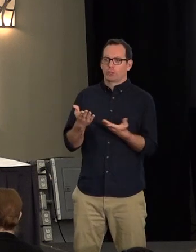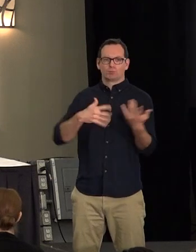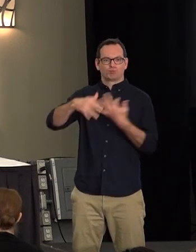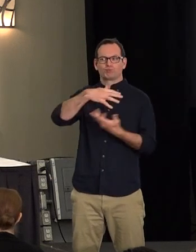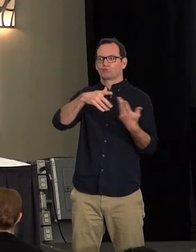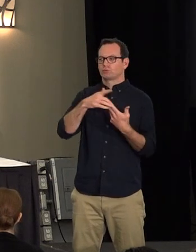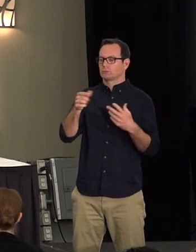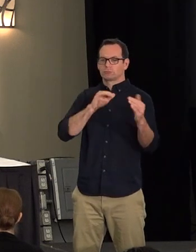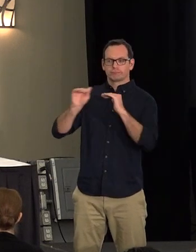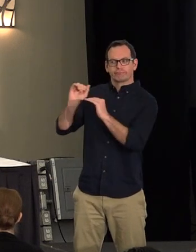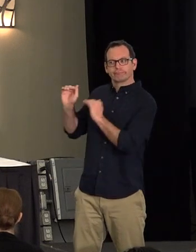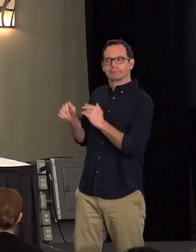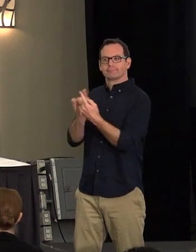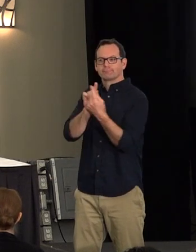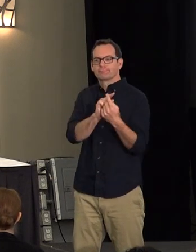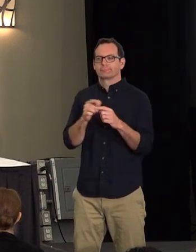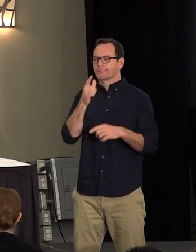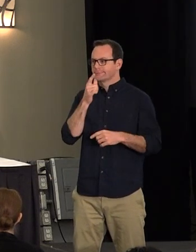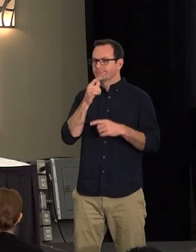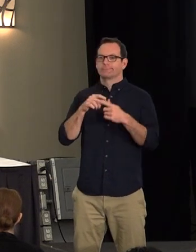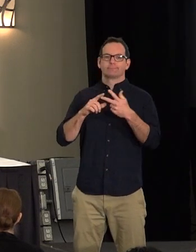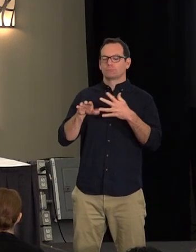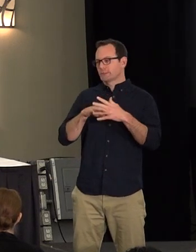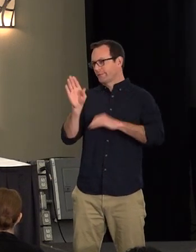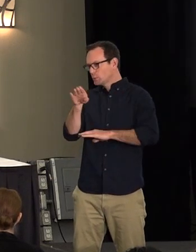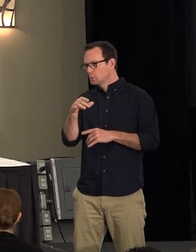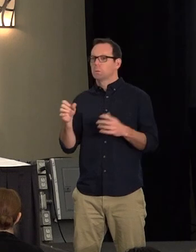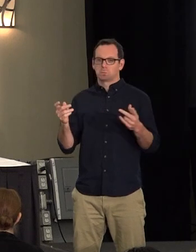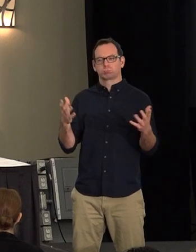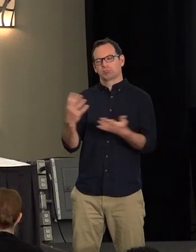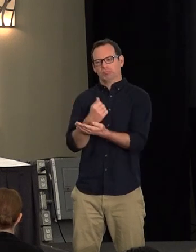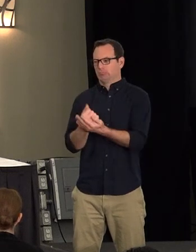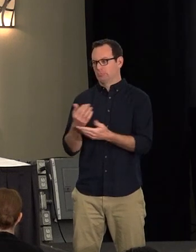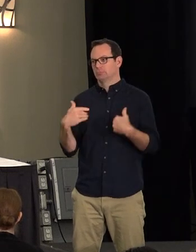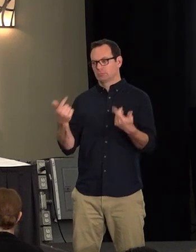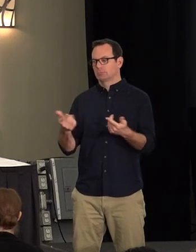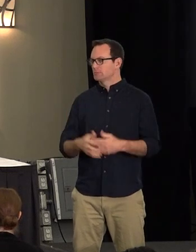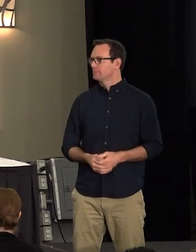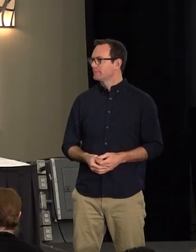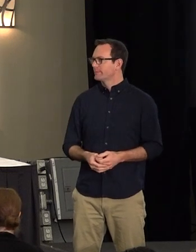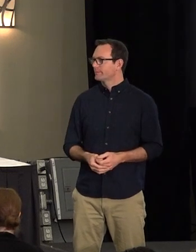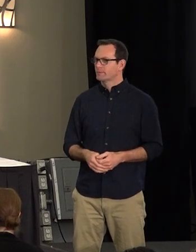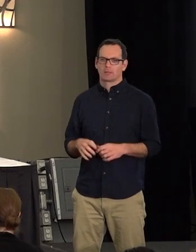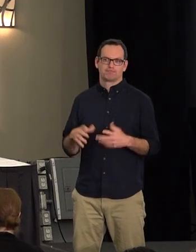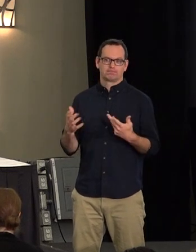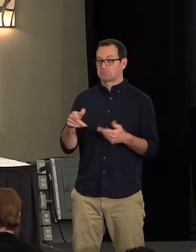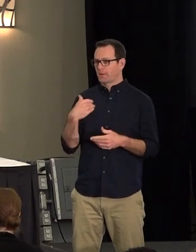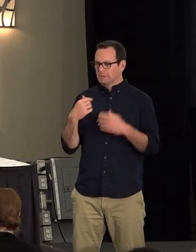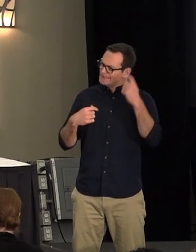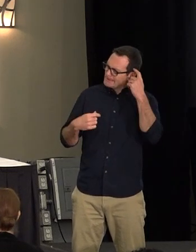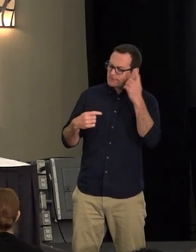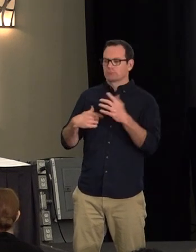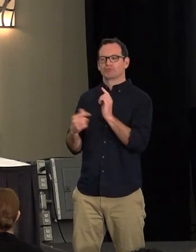to, during the lunch break and this afternoon. So do take advantage of their being around to if you have some additional questions for